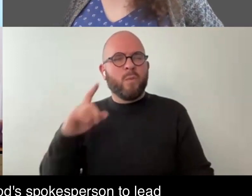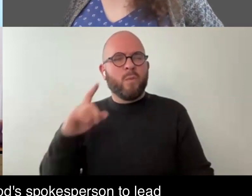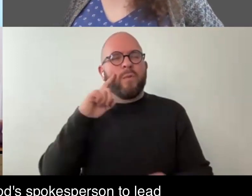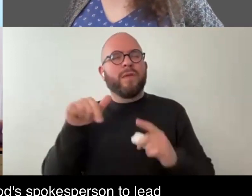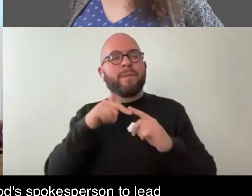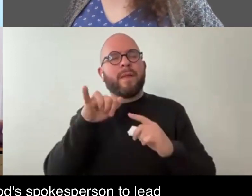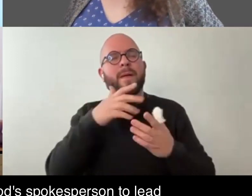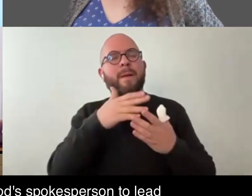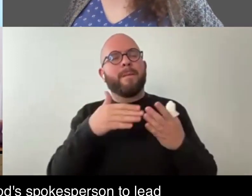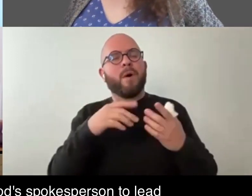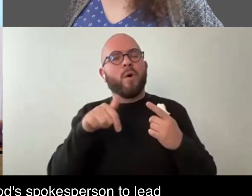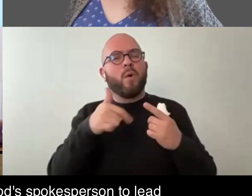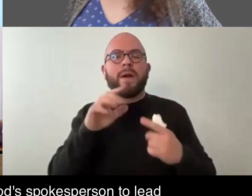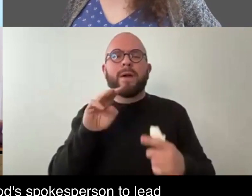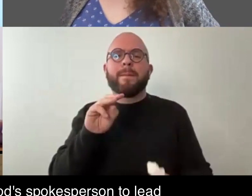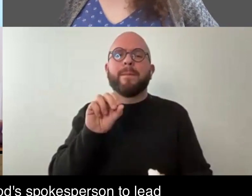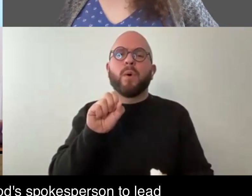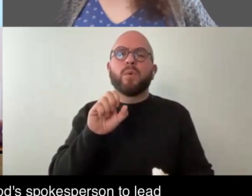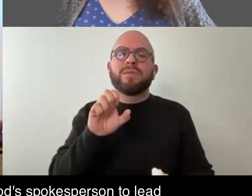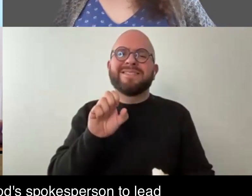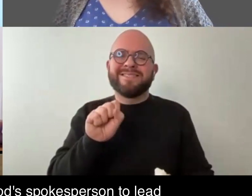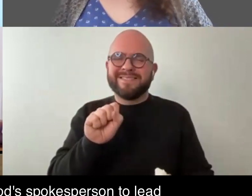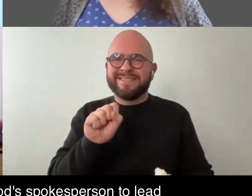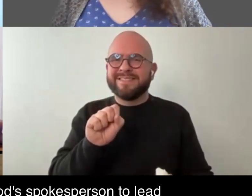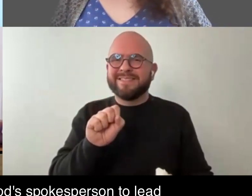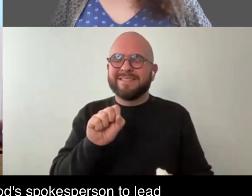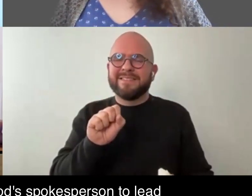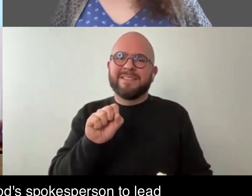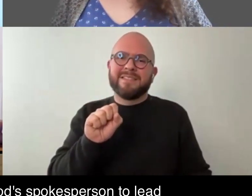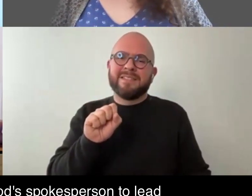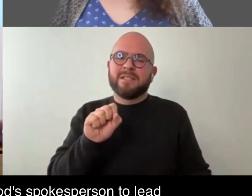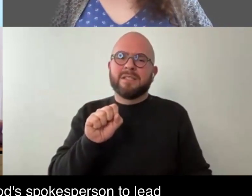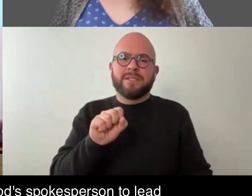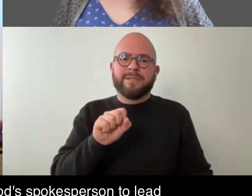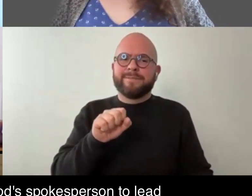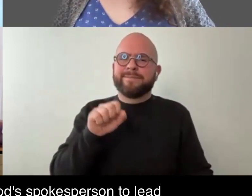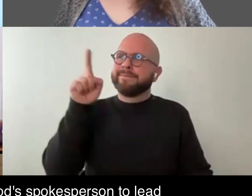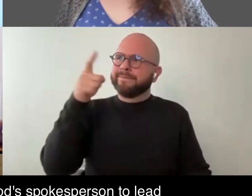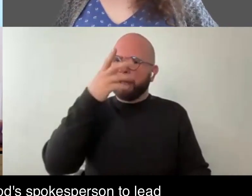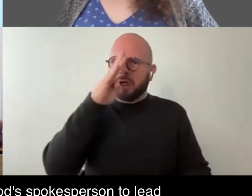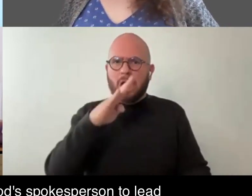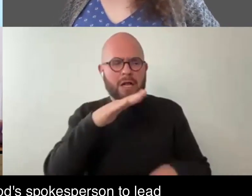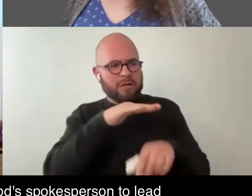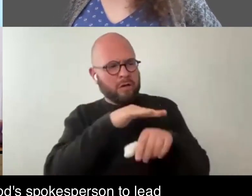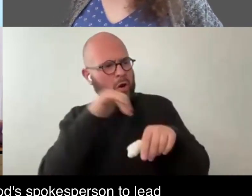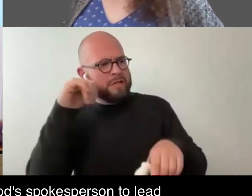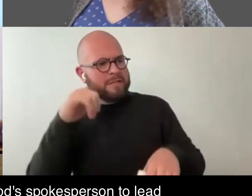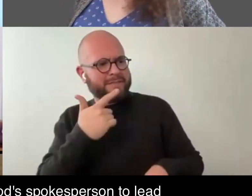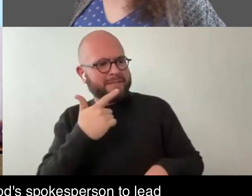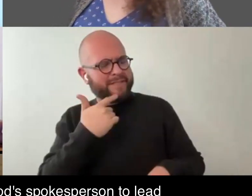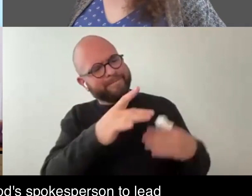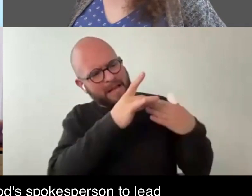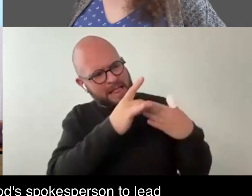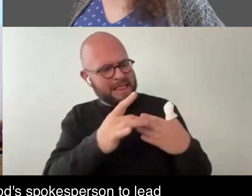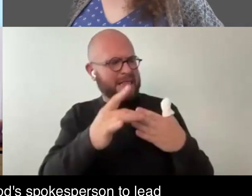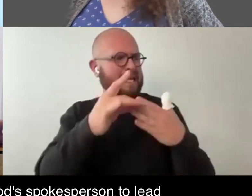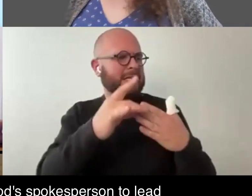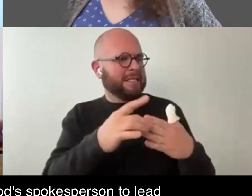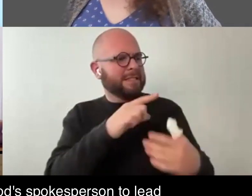Moses is called by God to be God's spokesperson, to lead the Israelites.